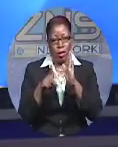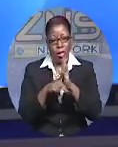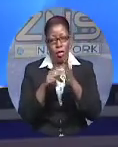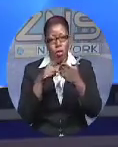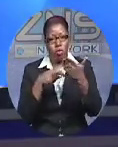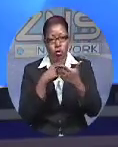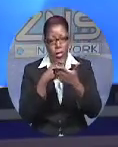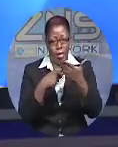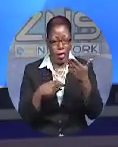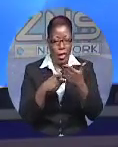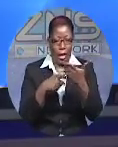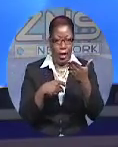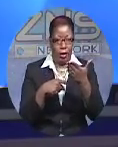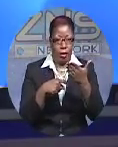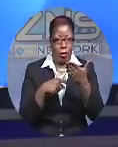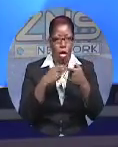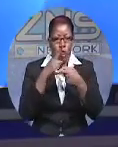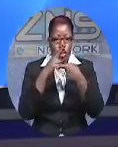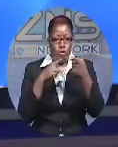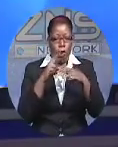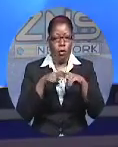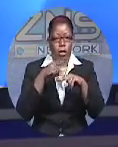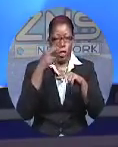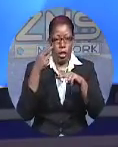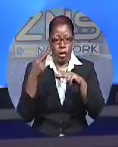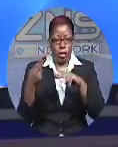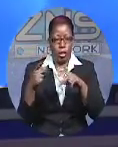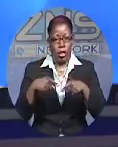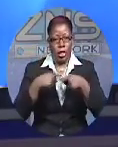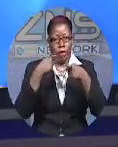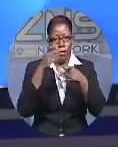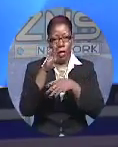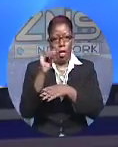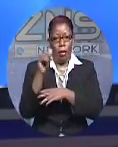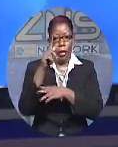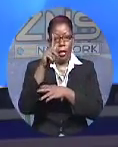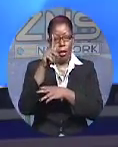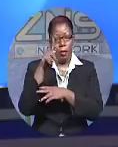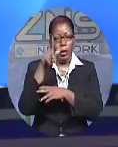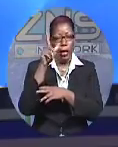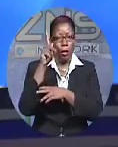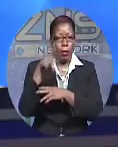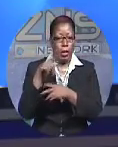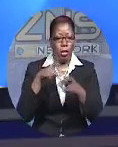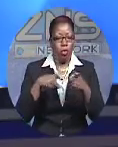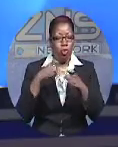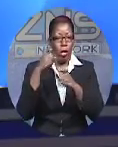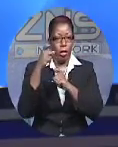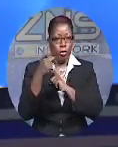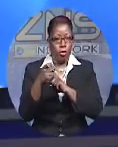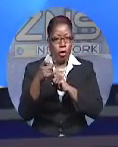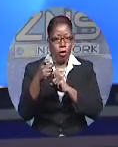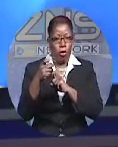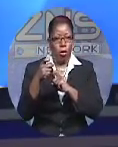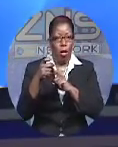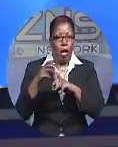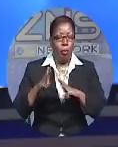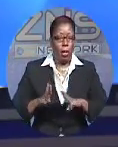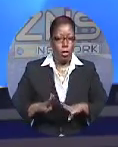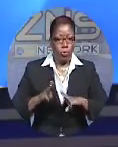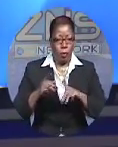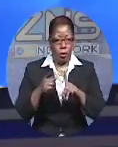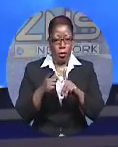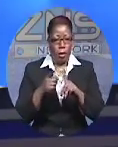the BEC rate reduction offered by the PLP government, transfer the management of BEC to a foreign entity, and